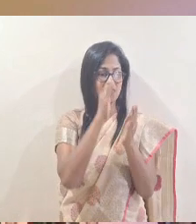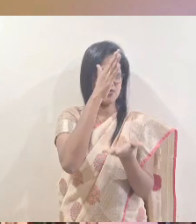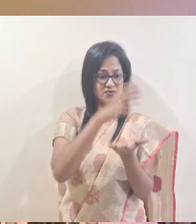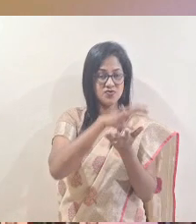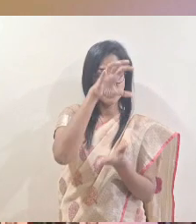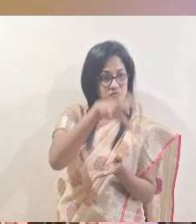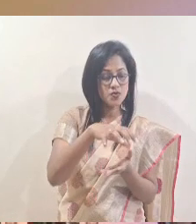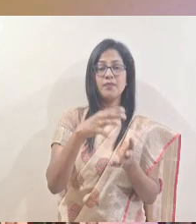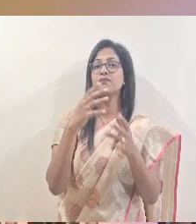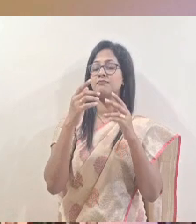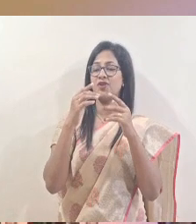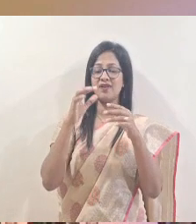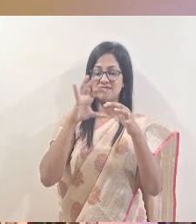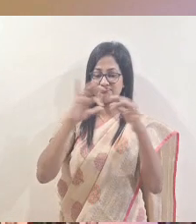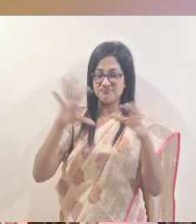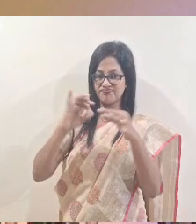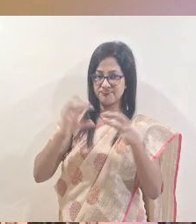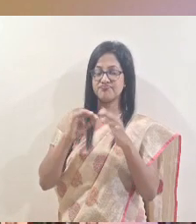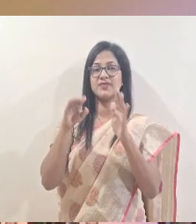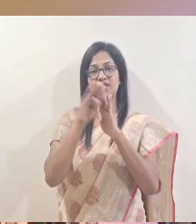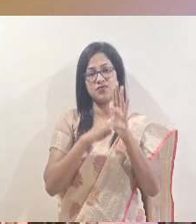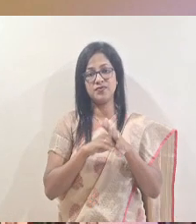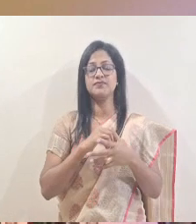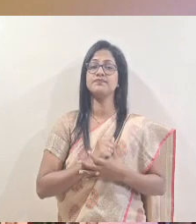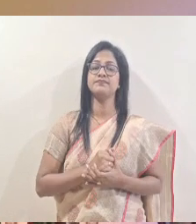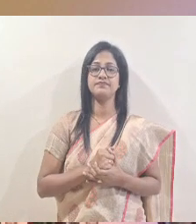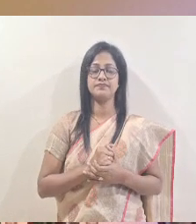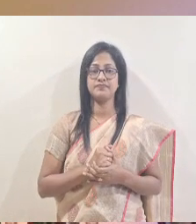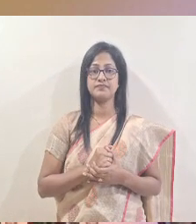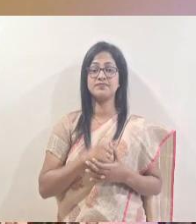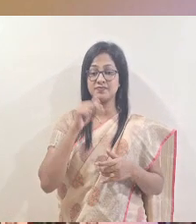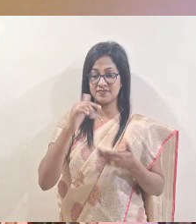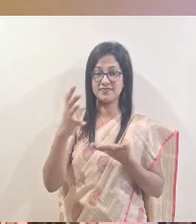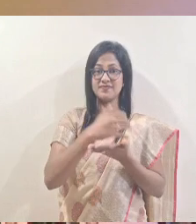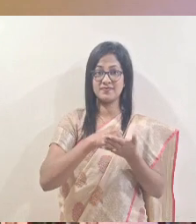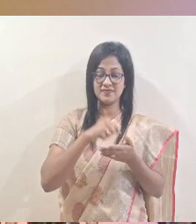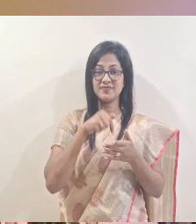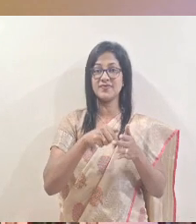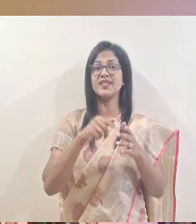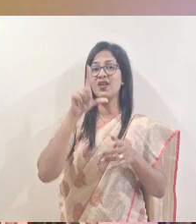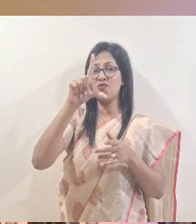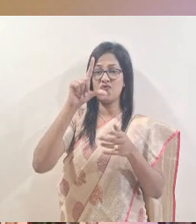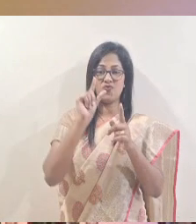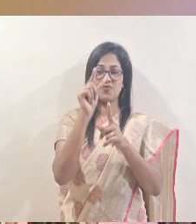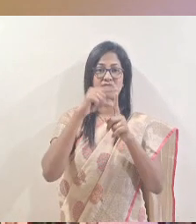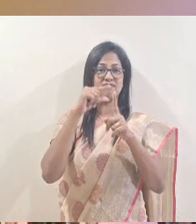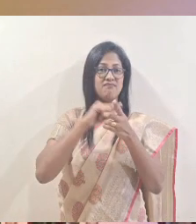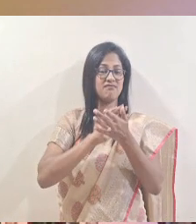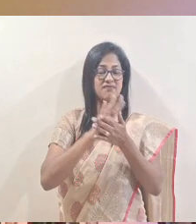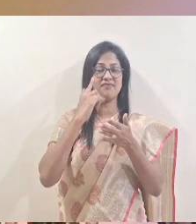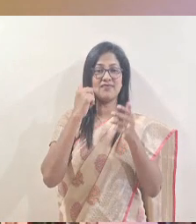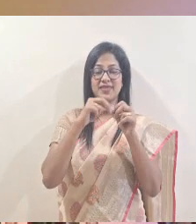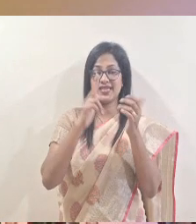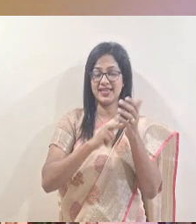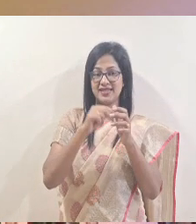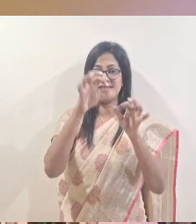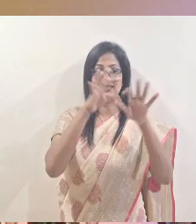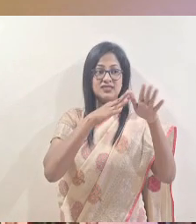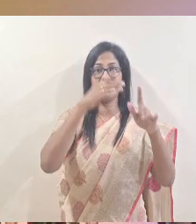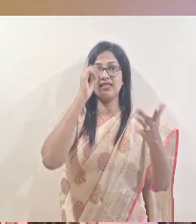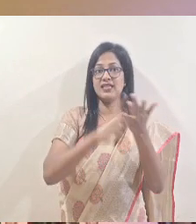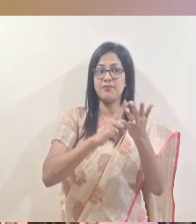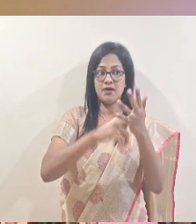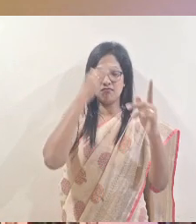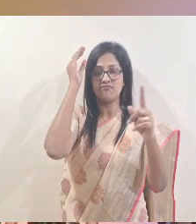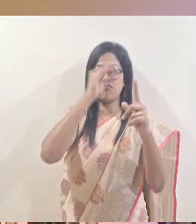small stubs and irregularities in the network. So this data, we have considered Ludhiana city as it is a